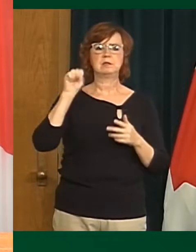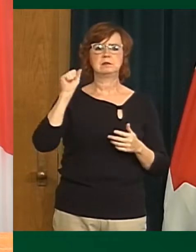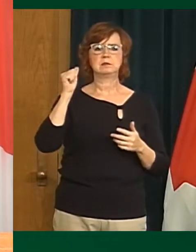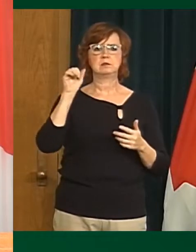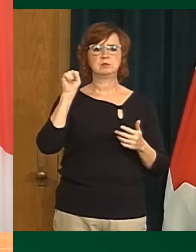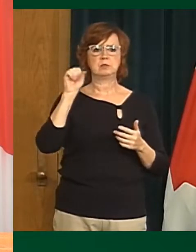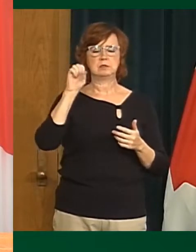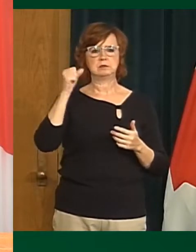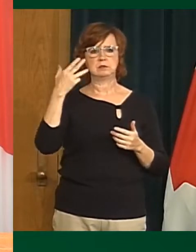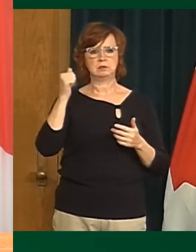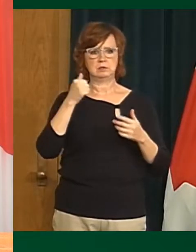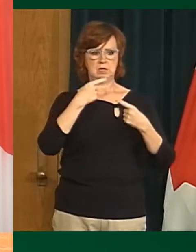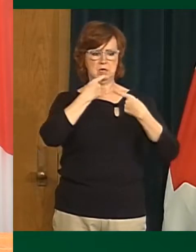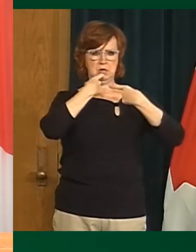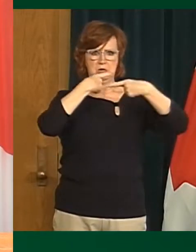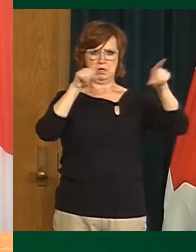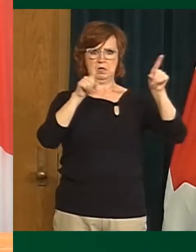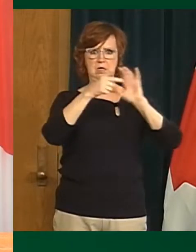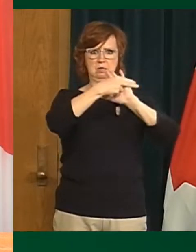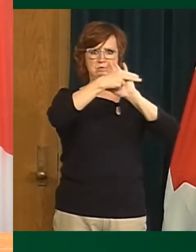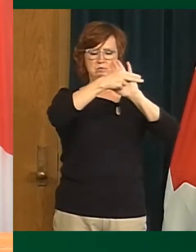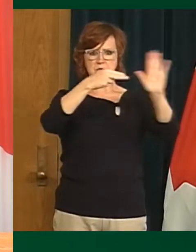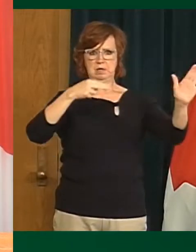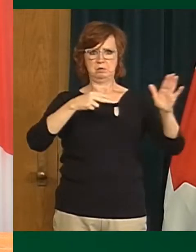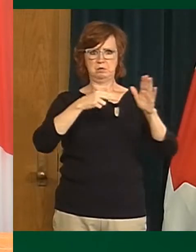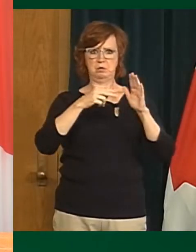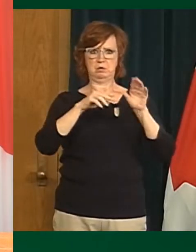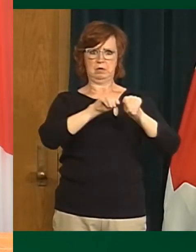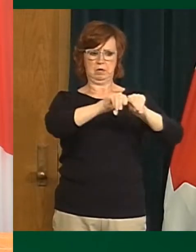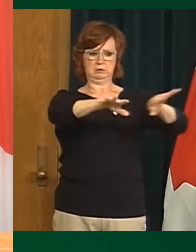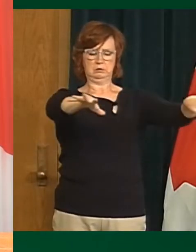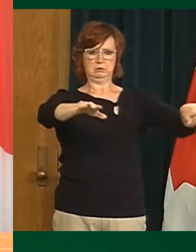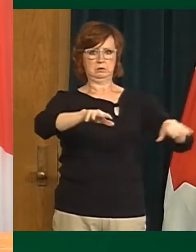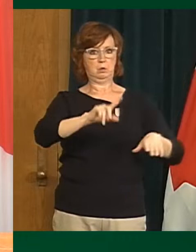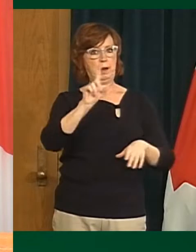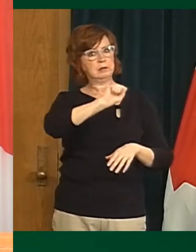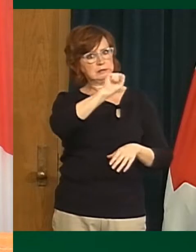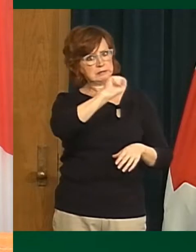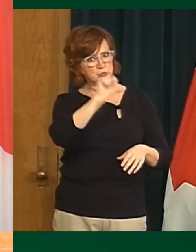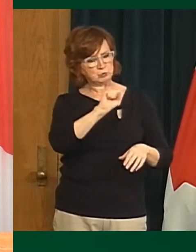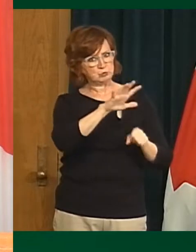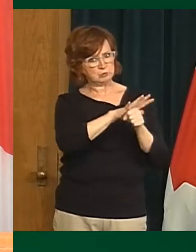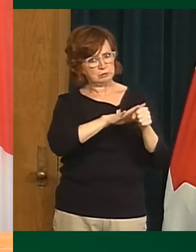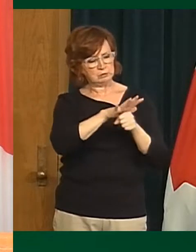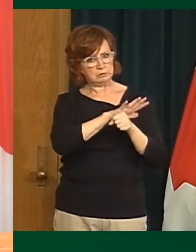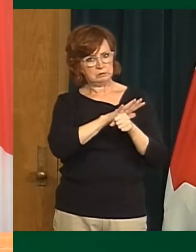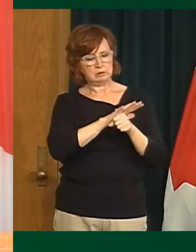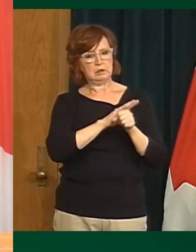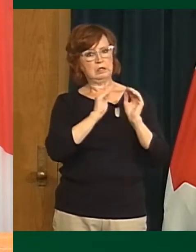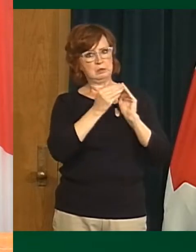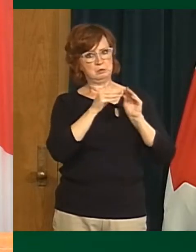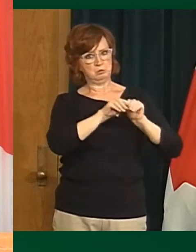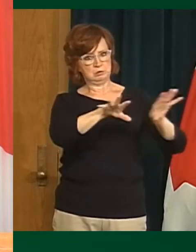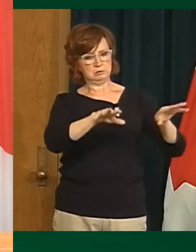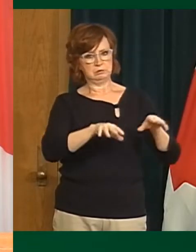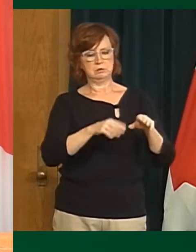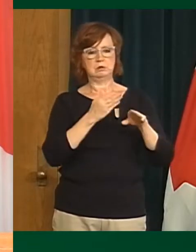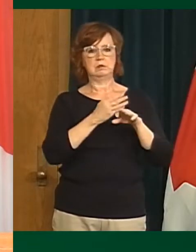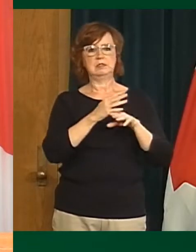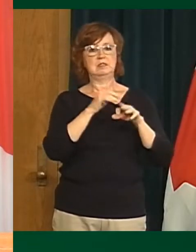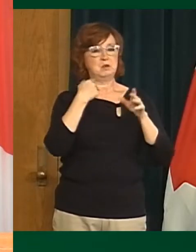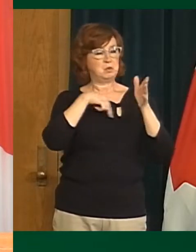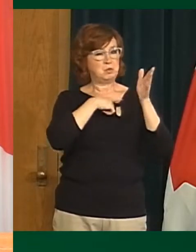outbreak in Saskatoon. This involves a contact tracing investigation that involves more than 60